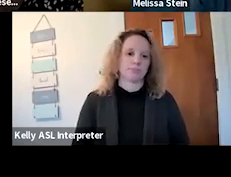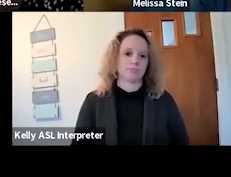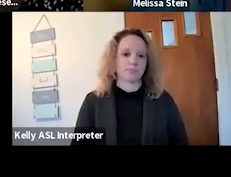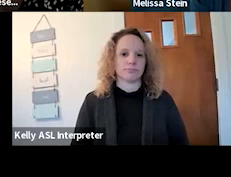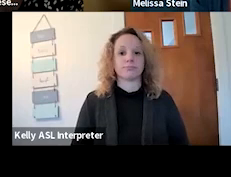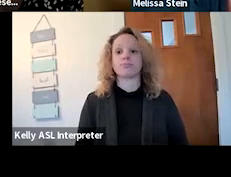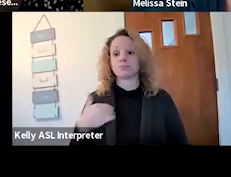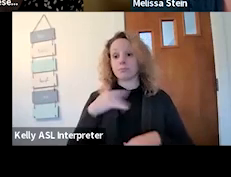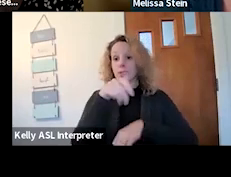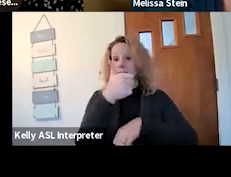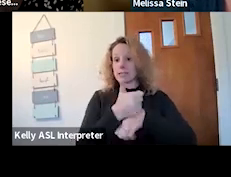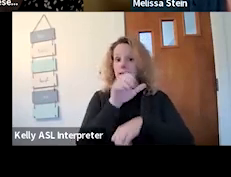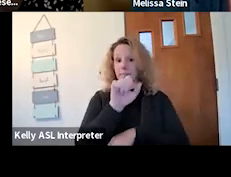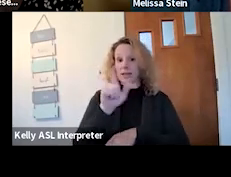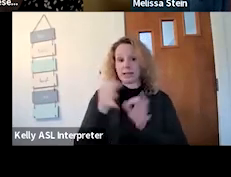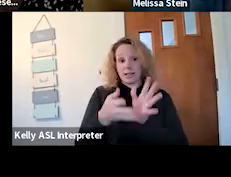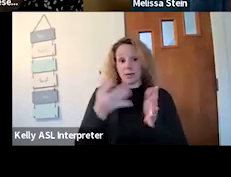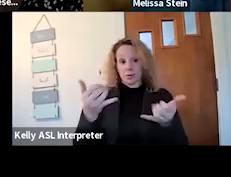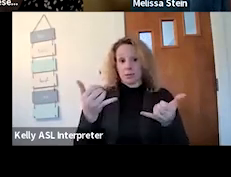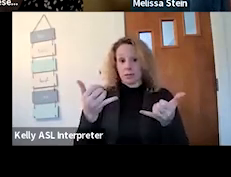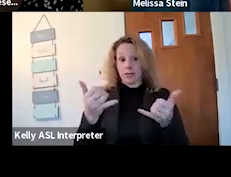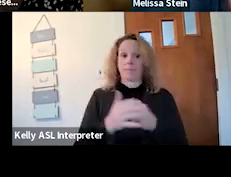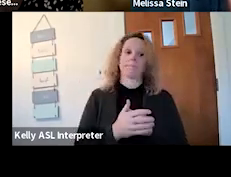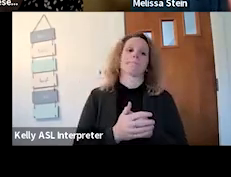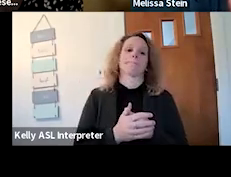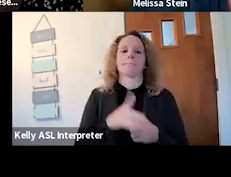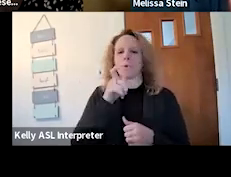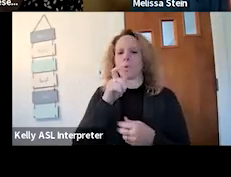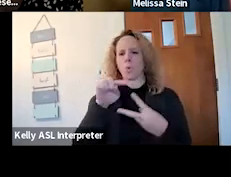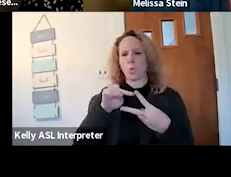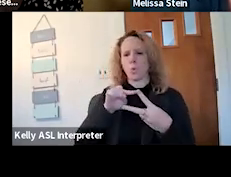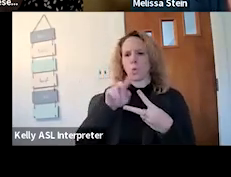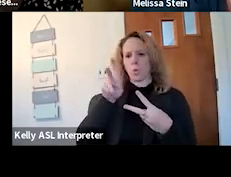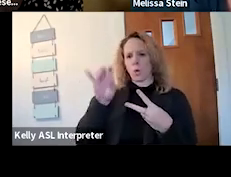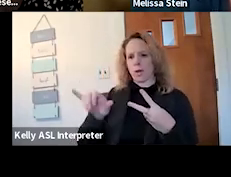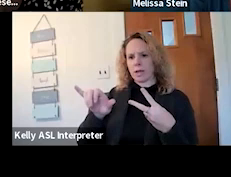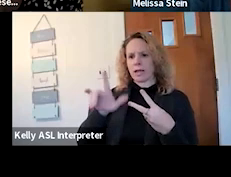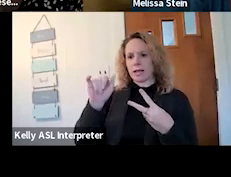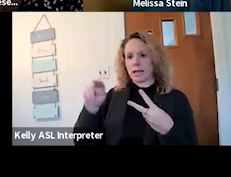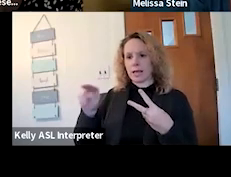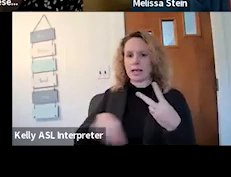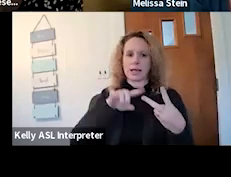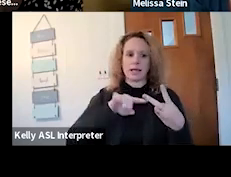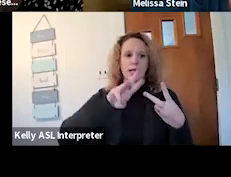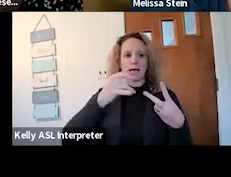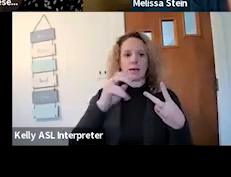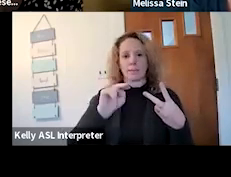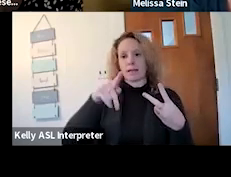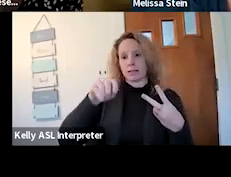And we have arranged for ASL interpretation. Our ASL interpreters are Kelly Lon and Megan